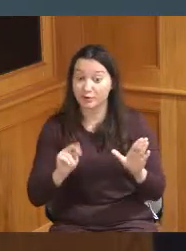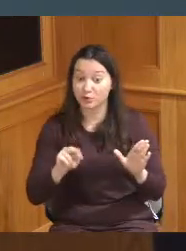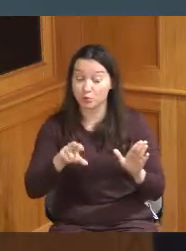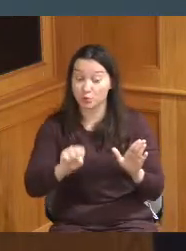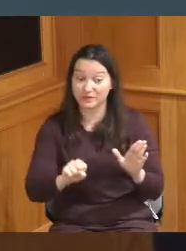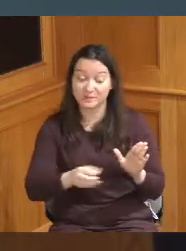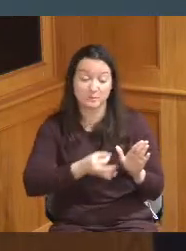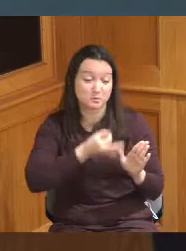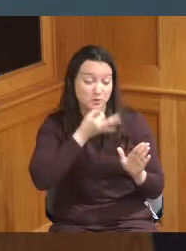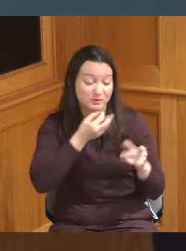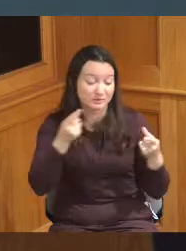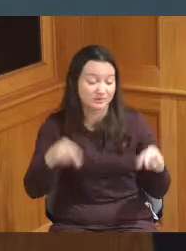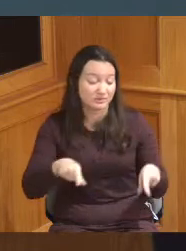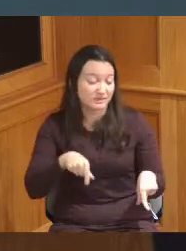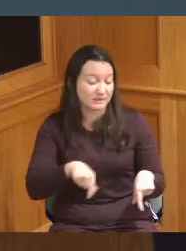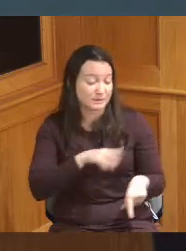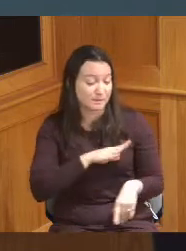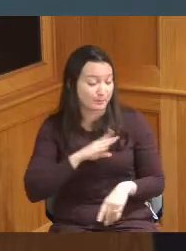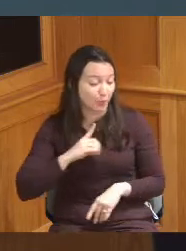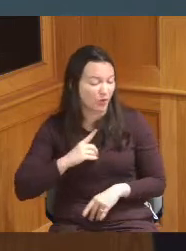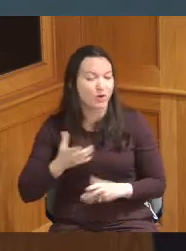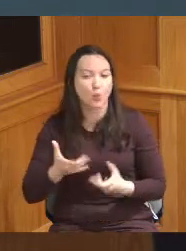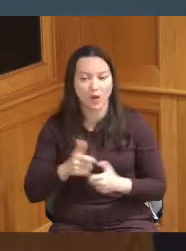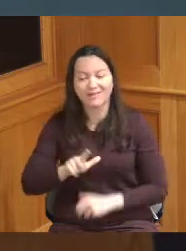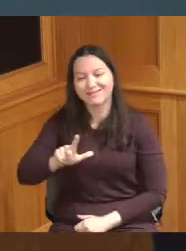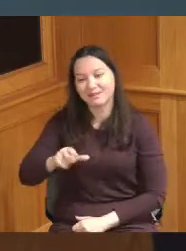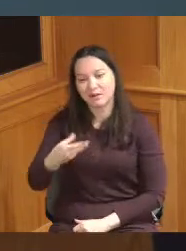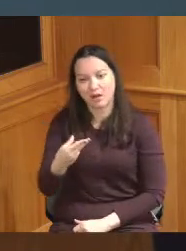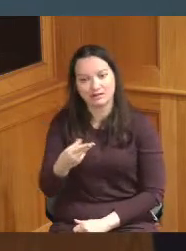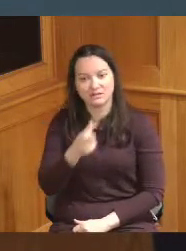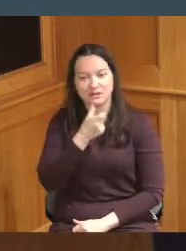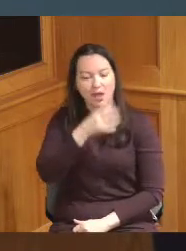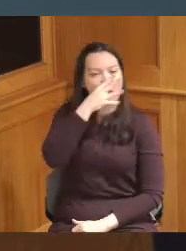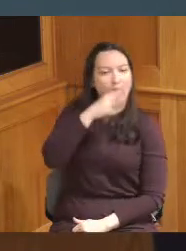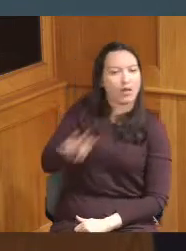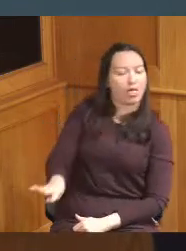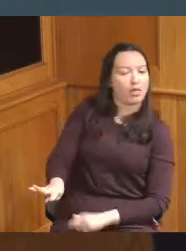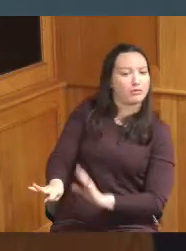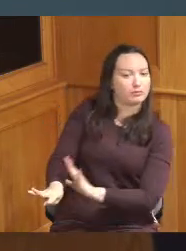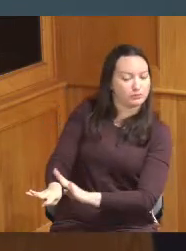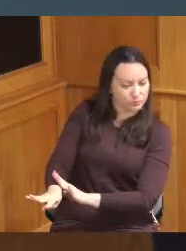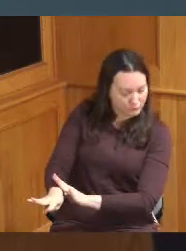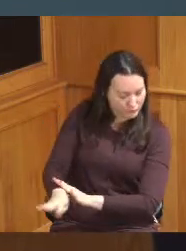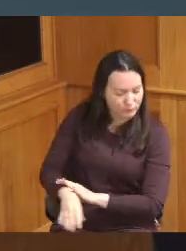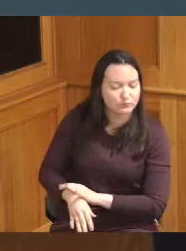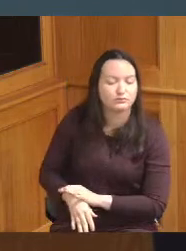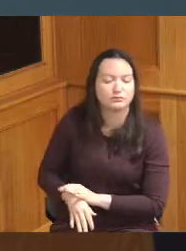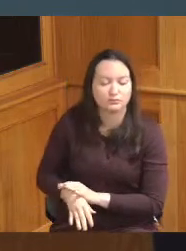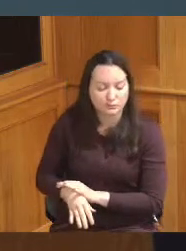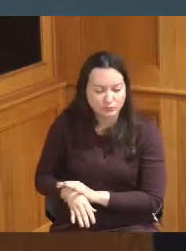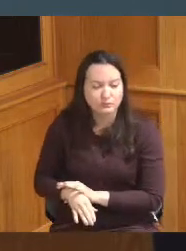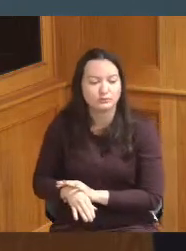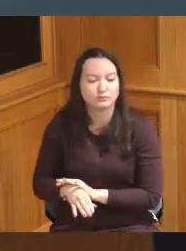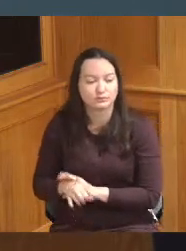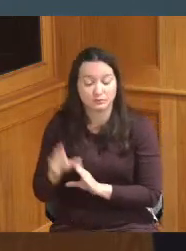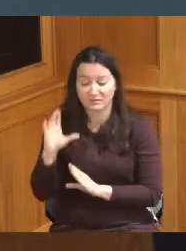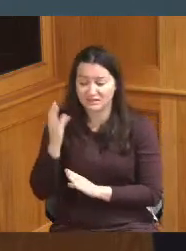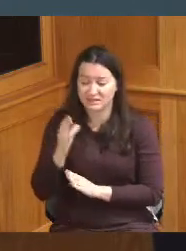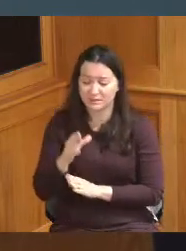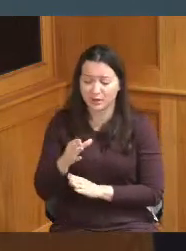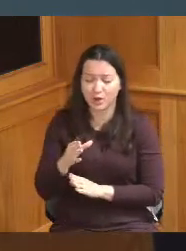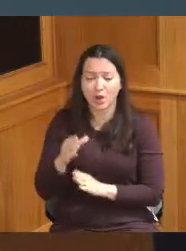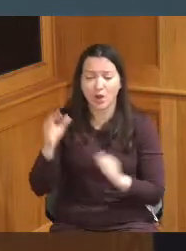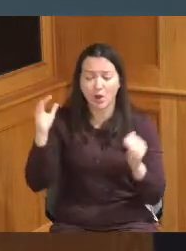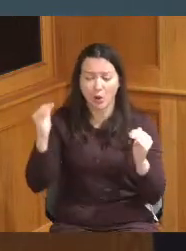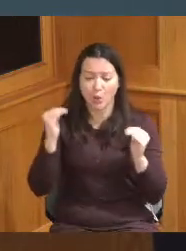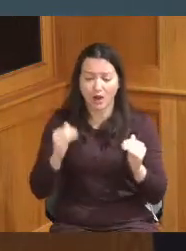that's coming, that this board has said we're going to make sure Lincoln Heights is not left behind. And, you know, the fact also that we're closed the gap